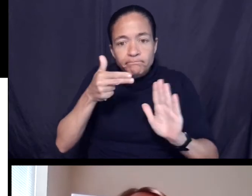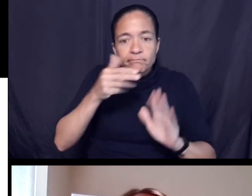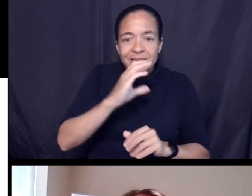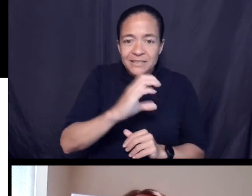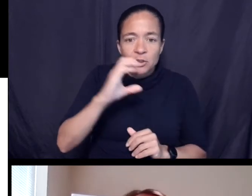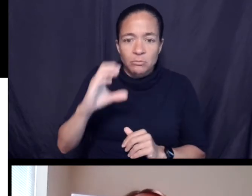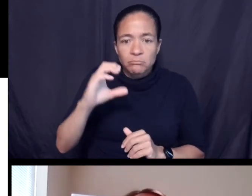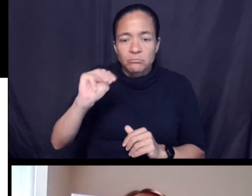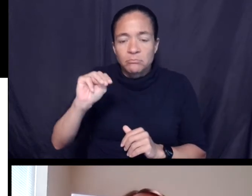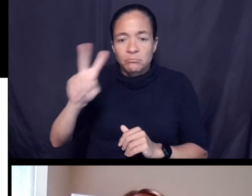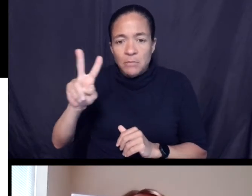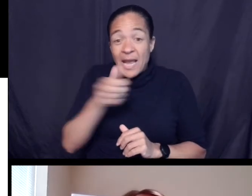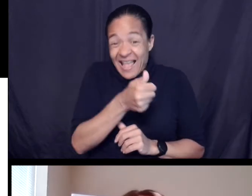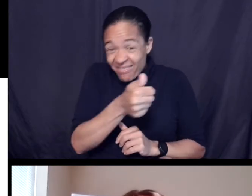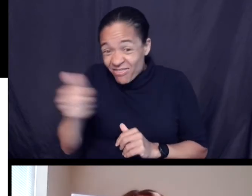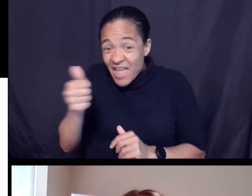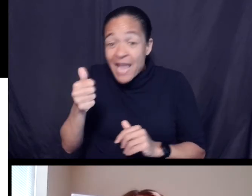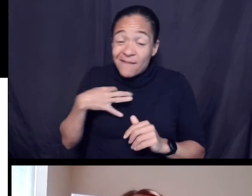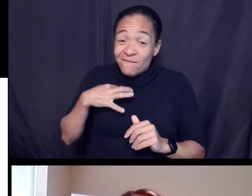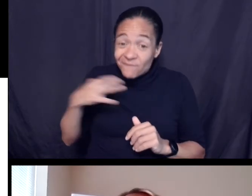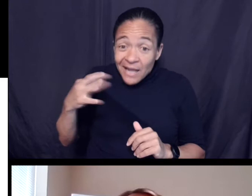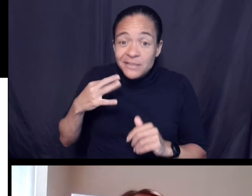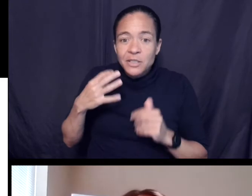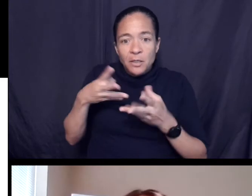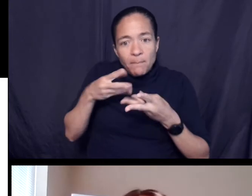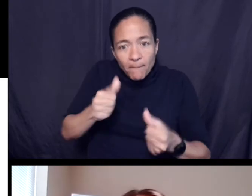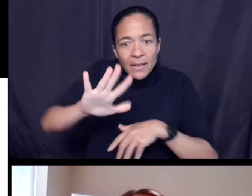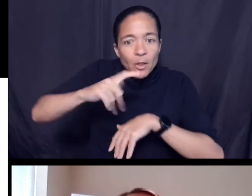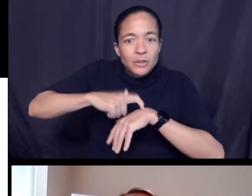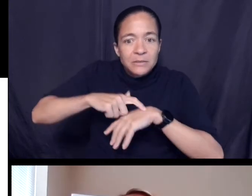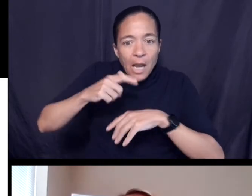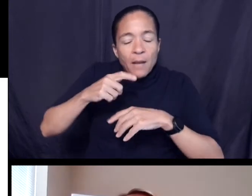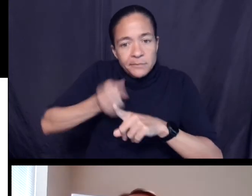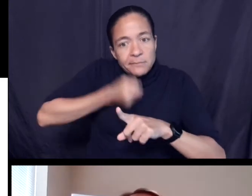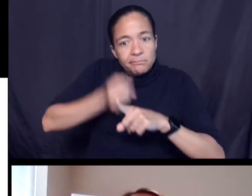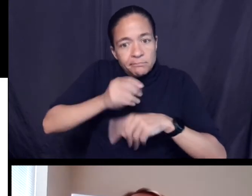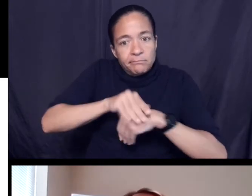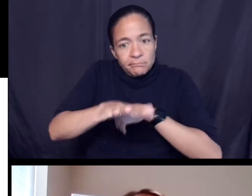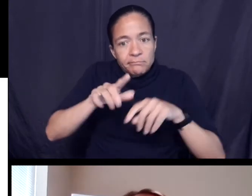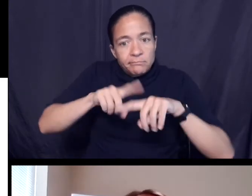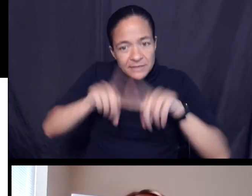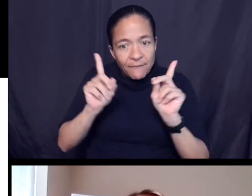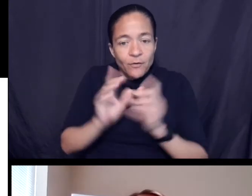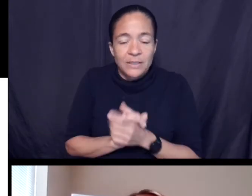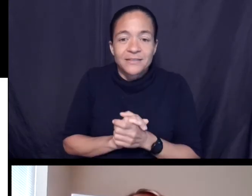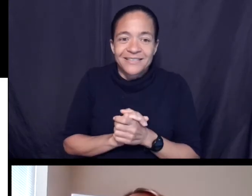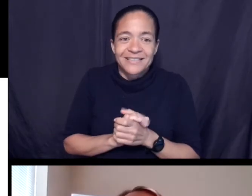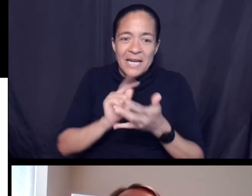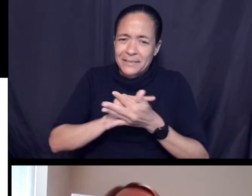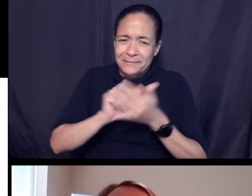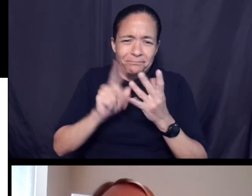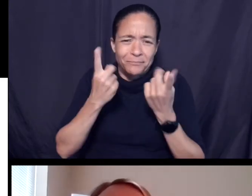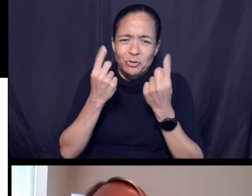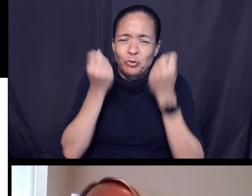to volunteer and spend some of their time on trying to make a difference. So they're doing so many different things, and it's hard